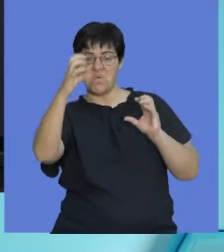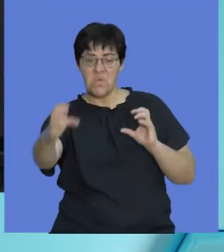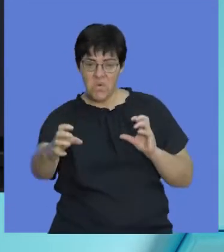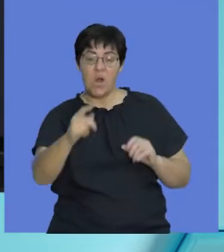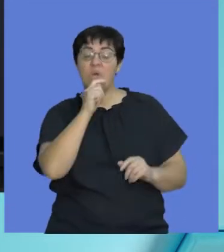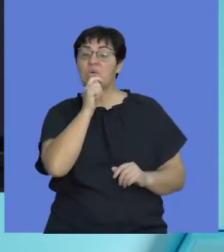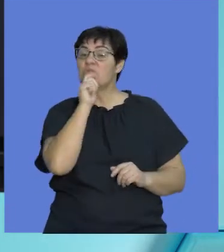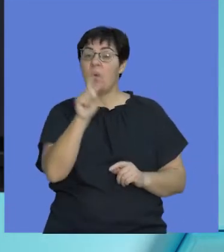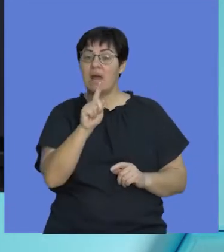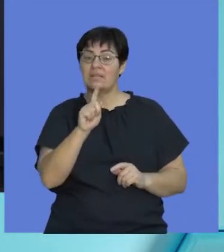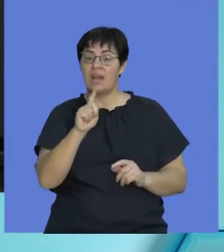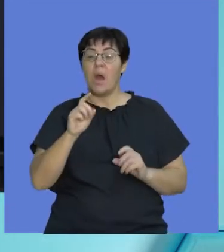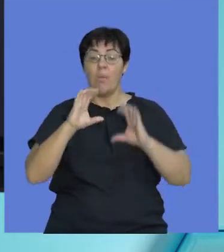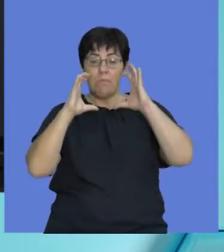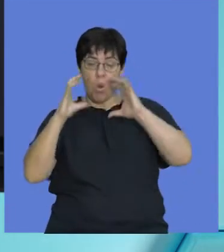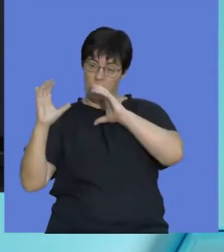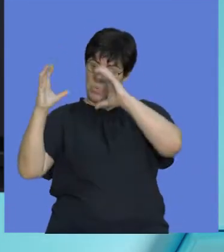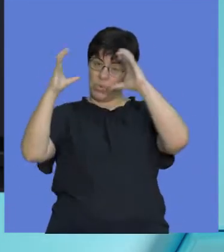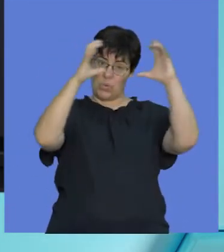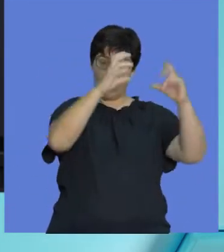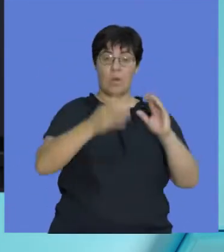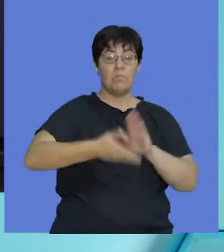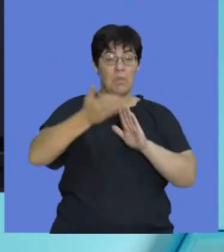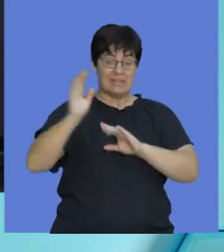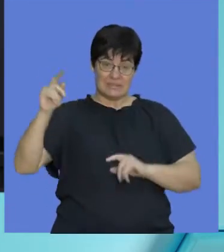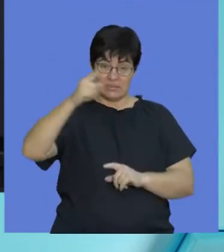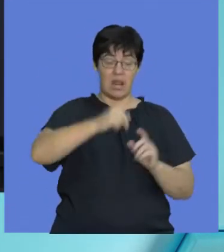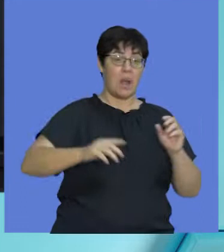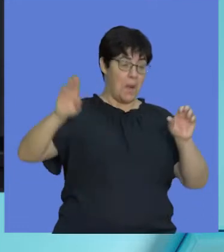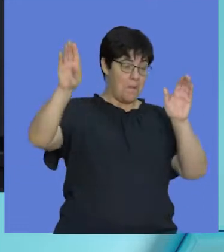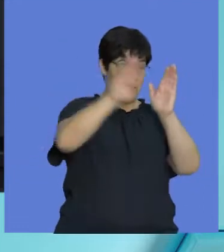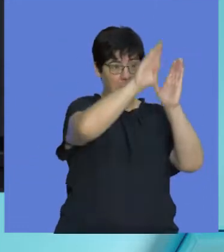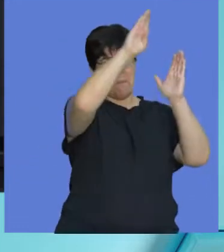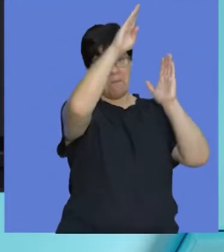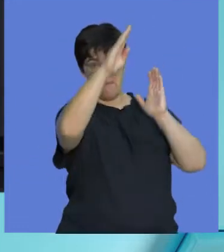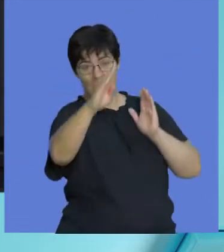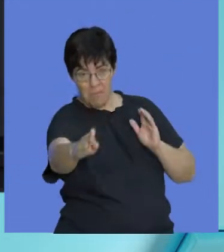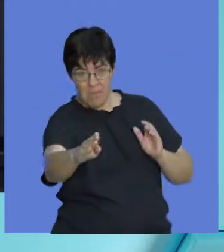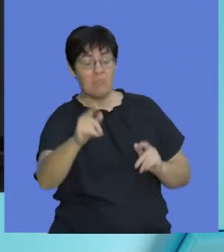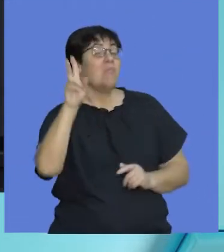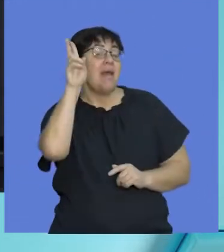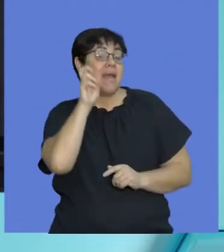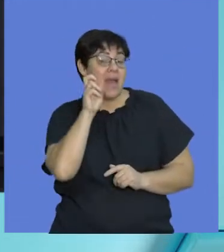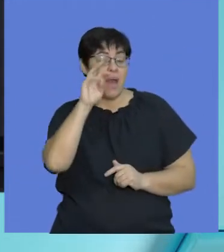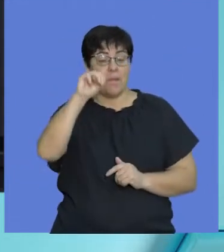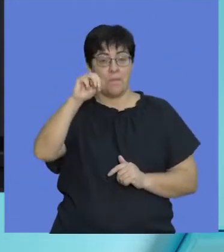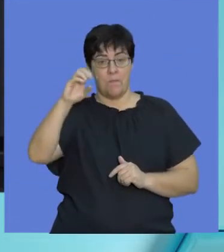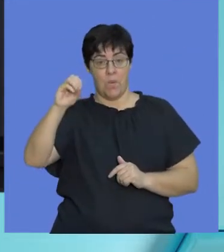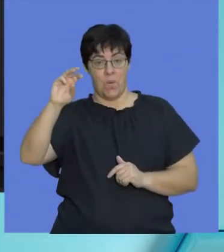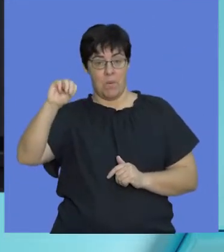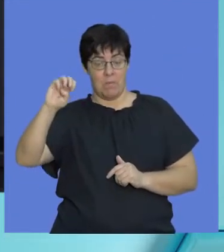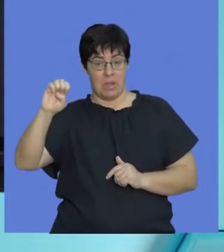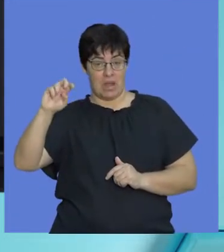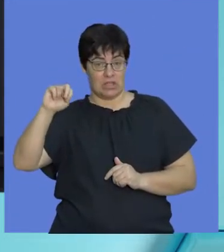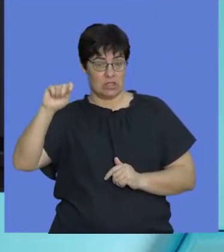using the momentum of the ball. So he's using the motion. So when we hear the word momentum,